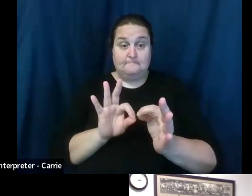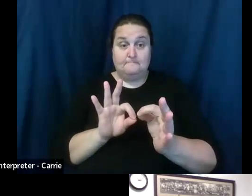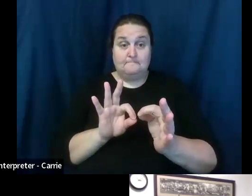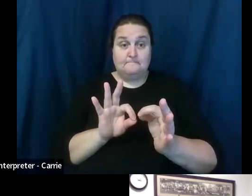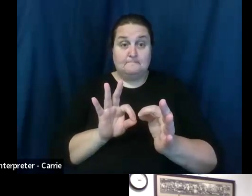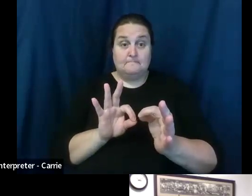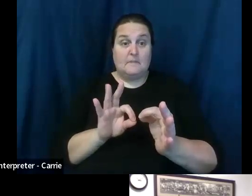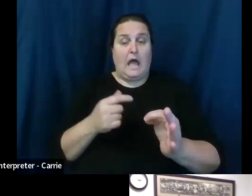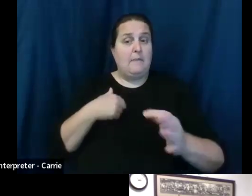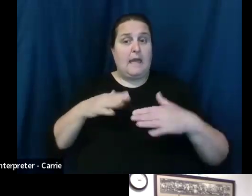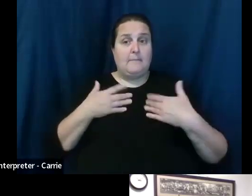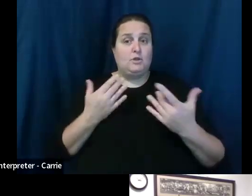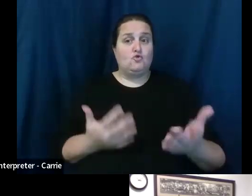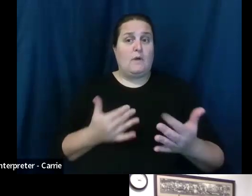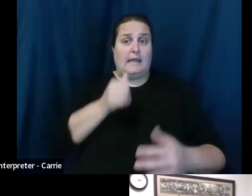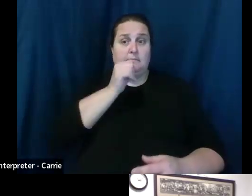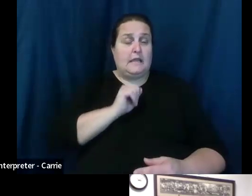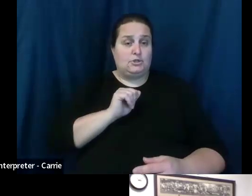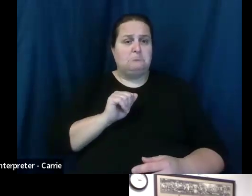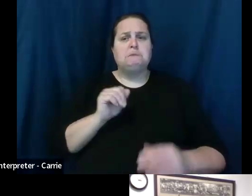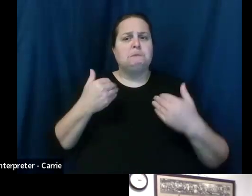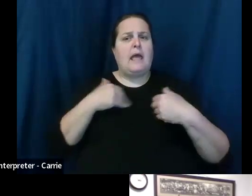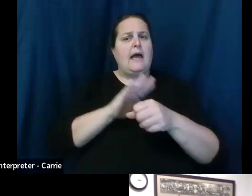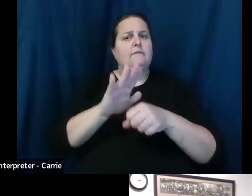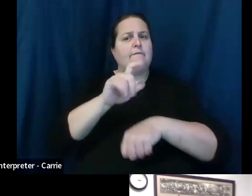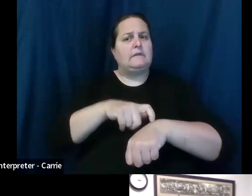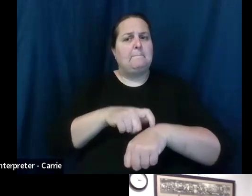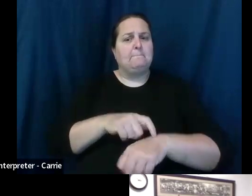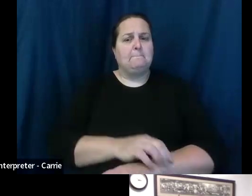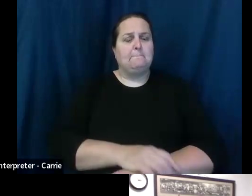I can happily wait. You know, we've got some time.